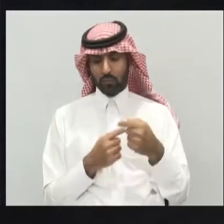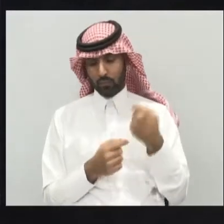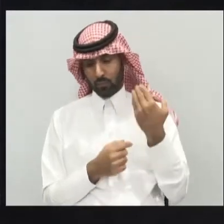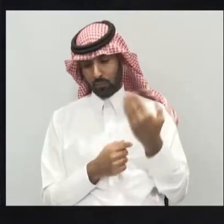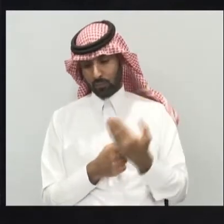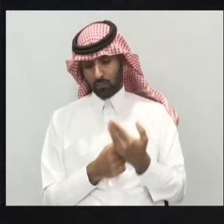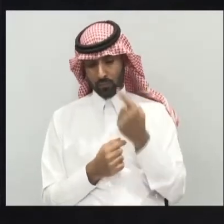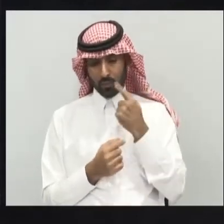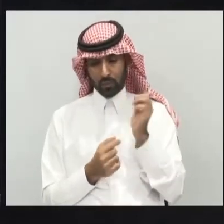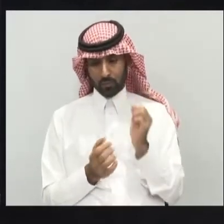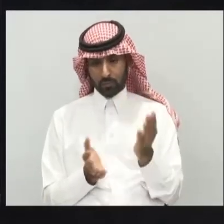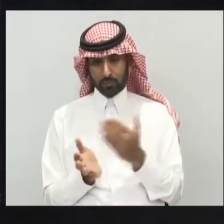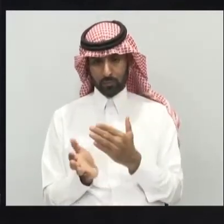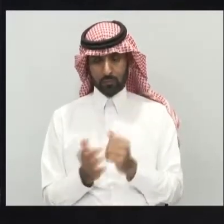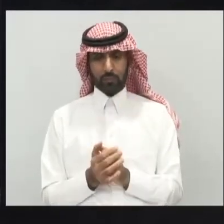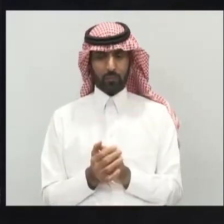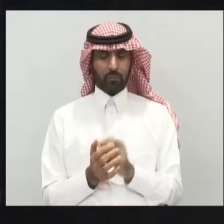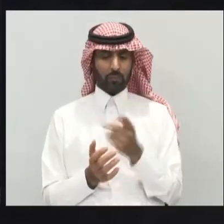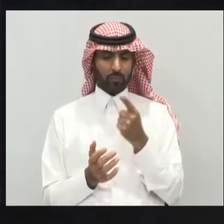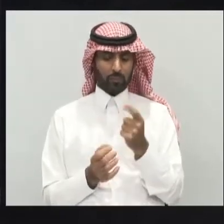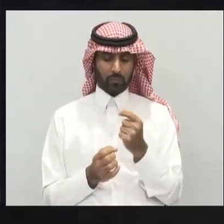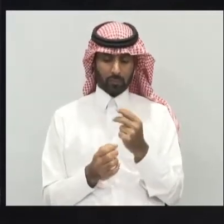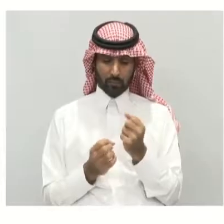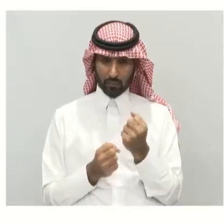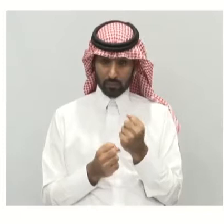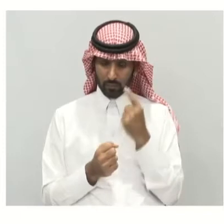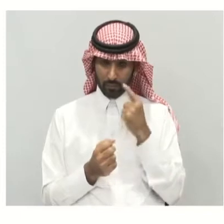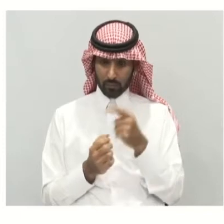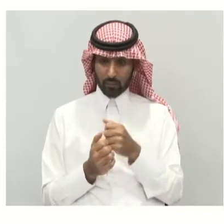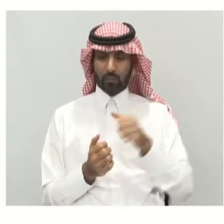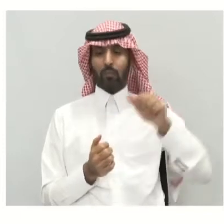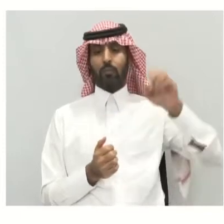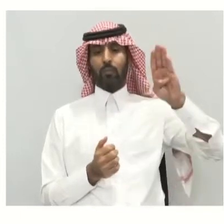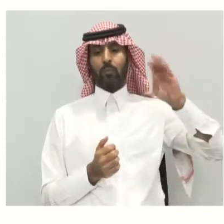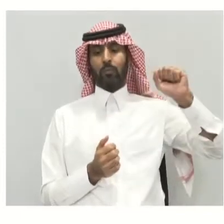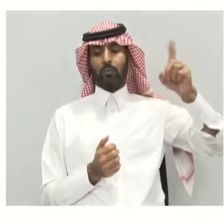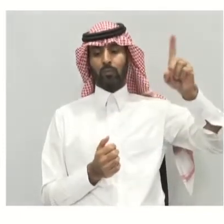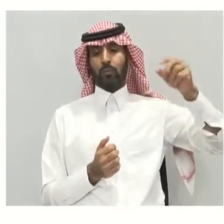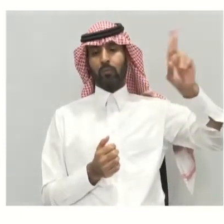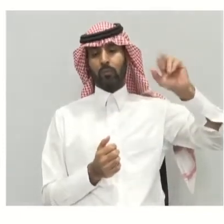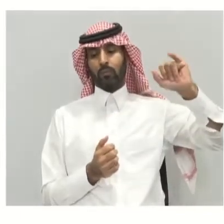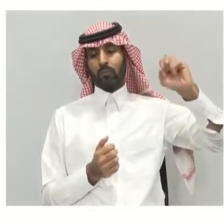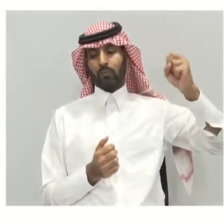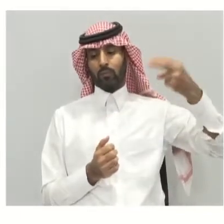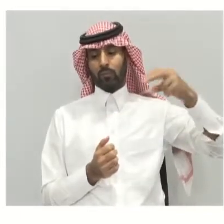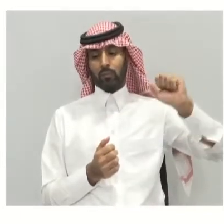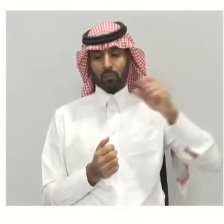other one with simple past. This is the example. We have Badriya visit the museum last year.